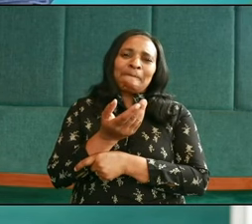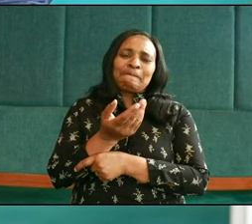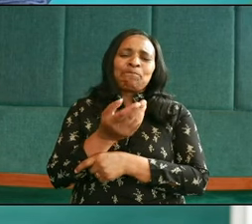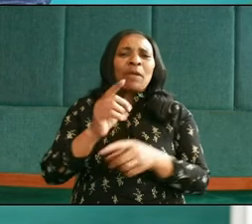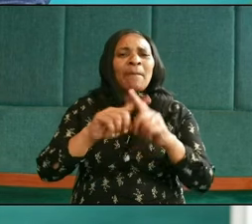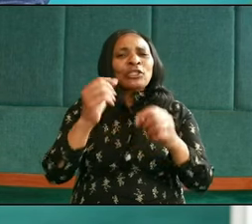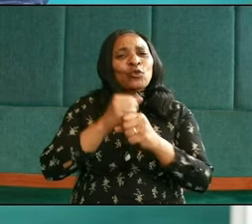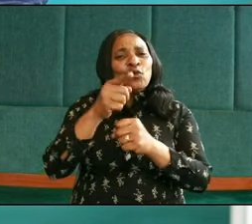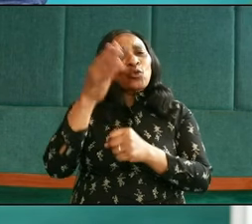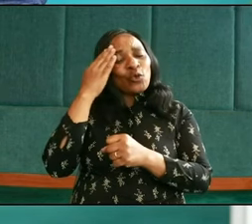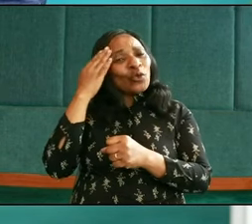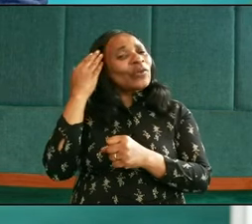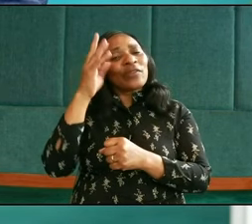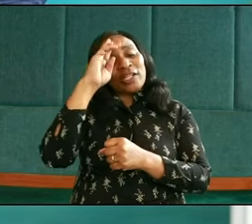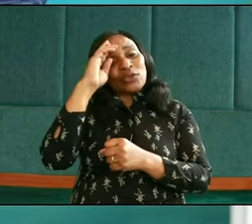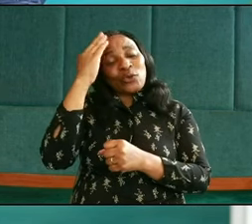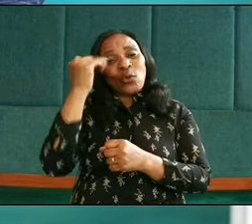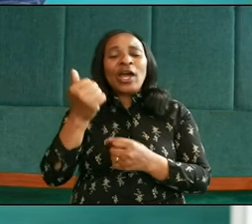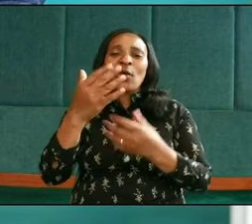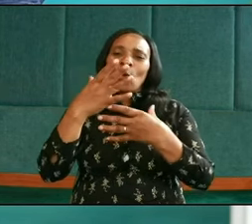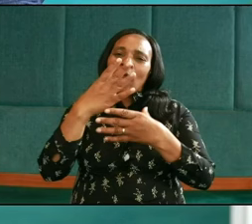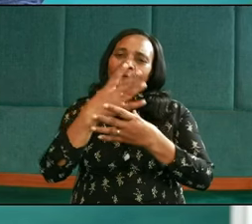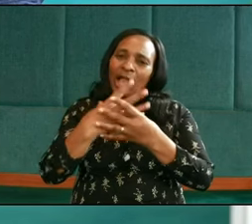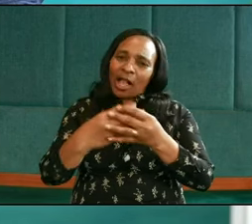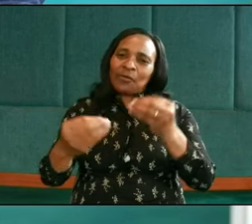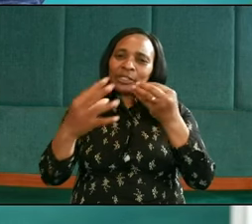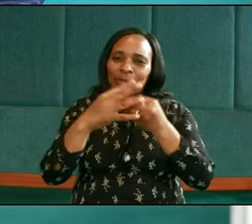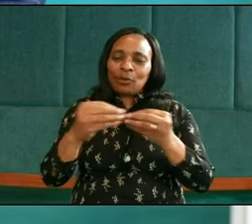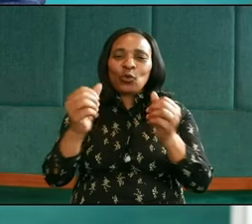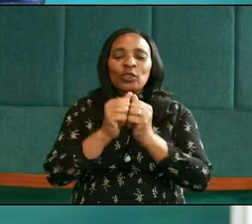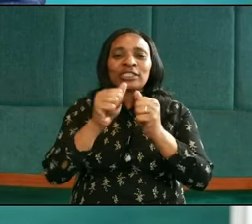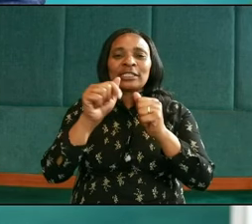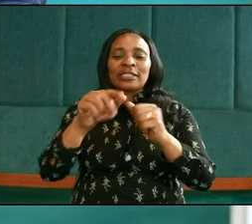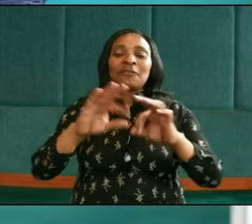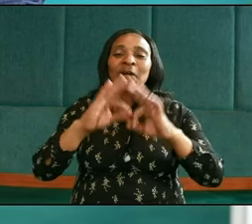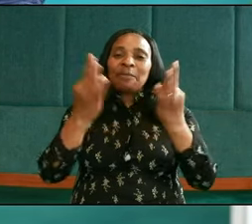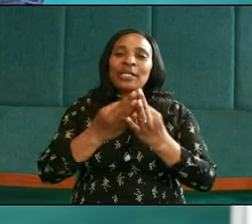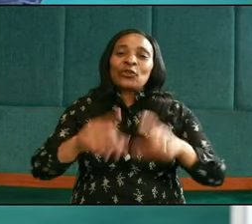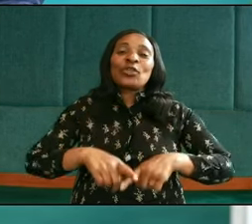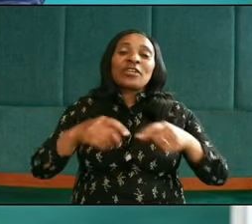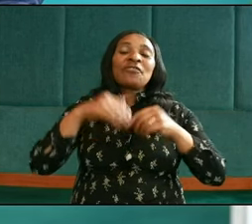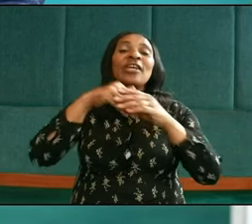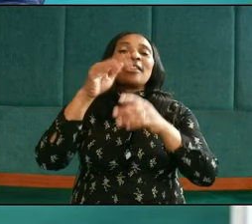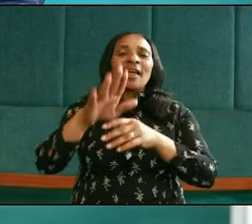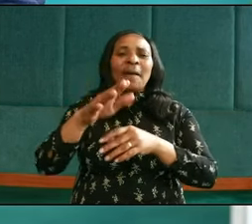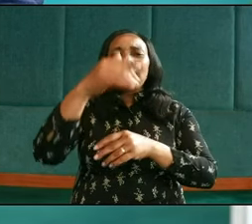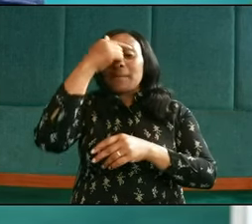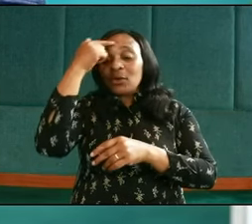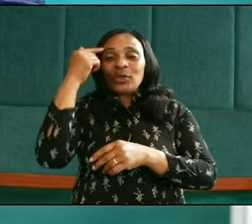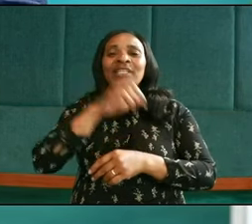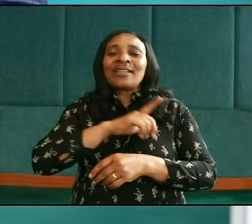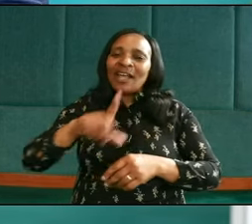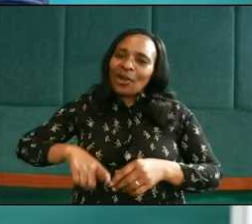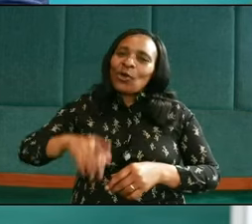But do you know the reason why sometimes you are very comfortable to be in that family, to be in that house? It is because the Lord